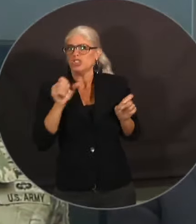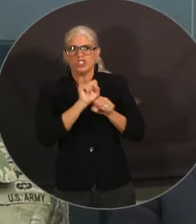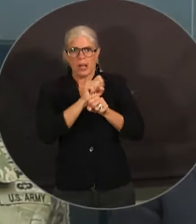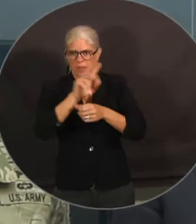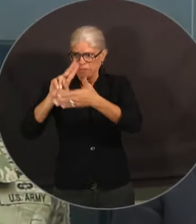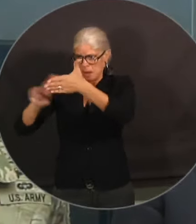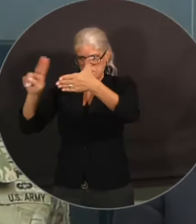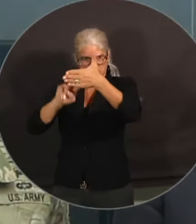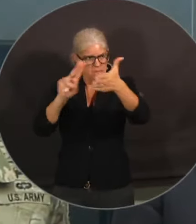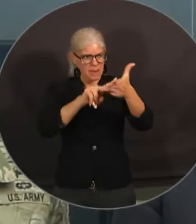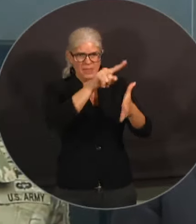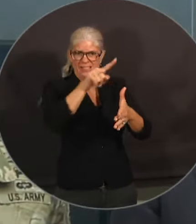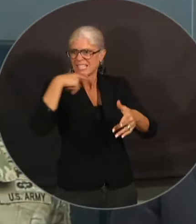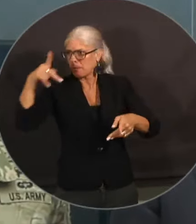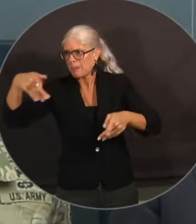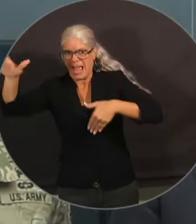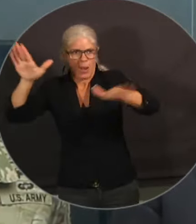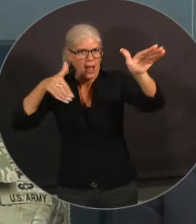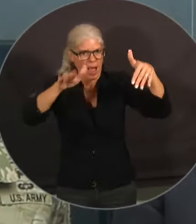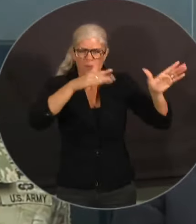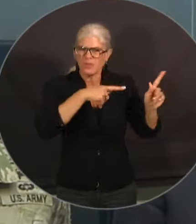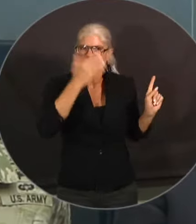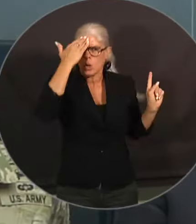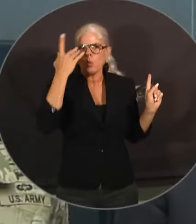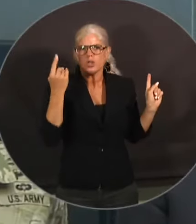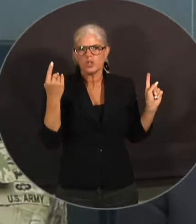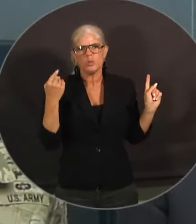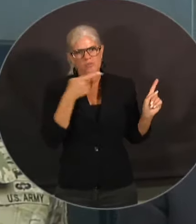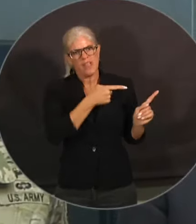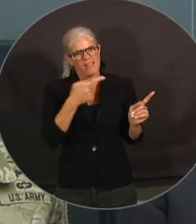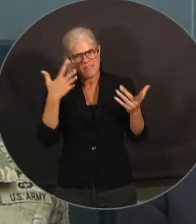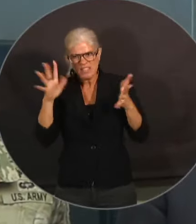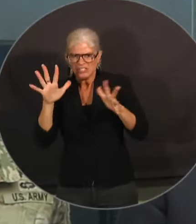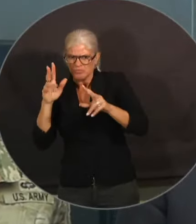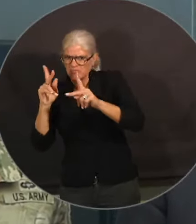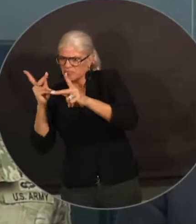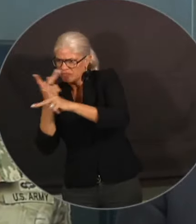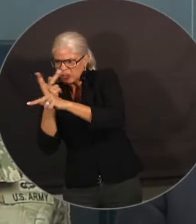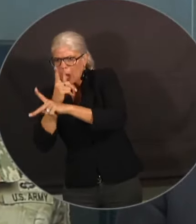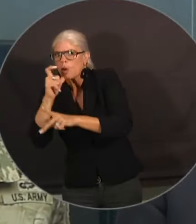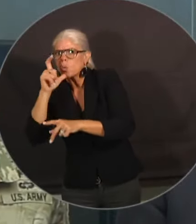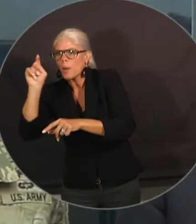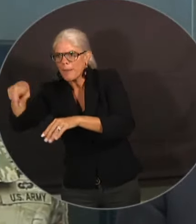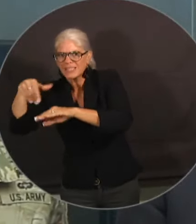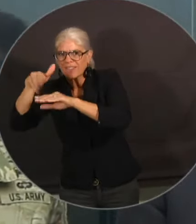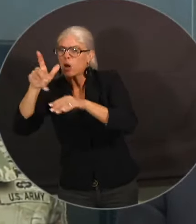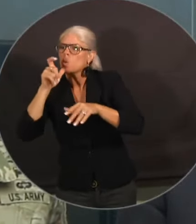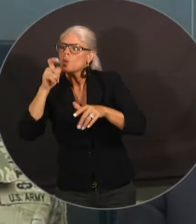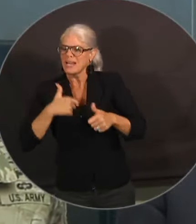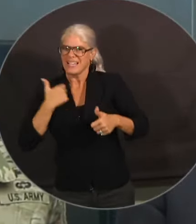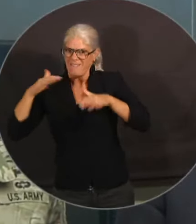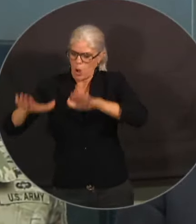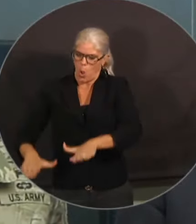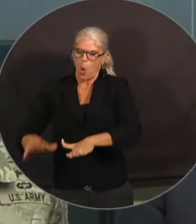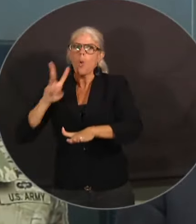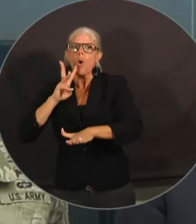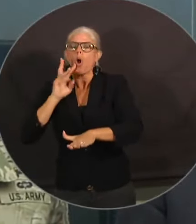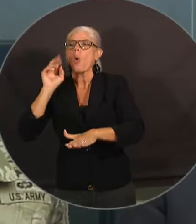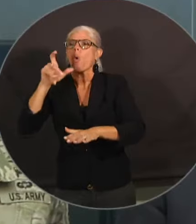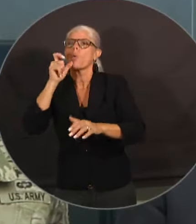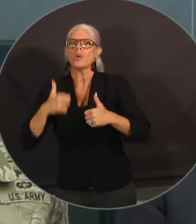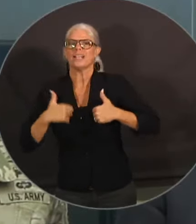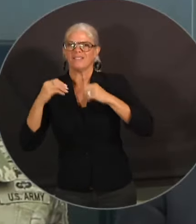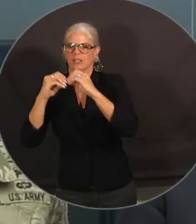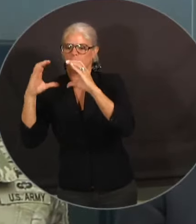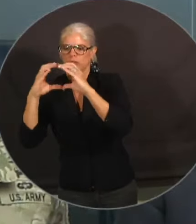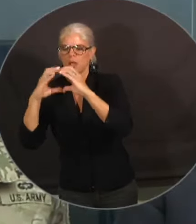about to happen. So they have issued their evacuation orders for low-lying and manufactured housing, which is appropriate for this